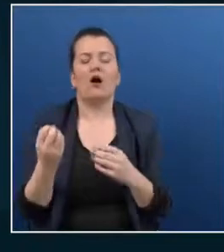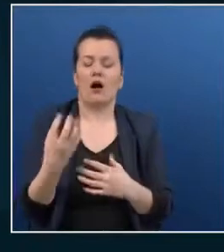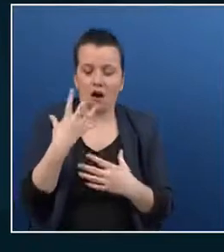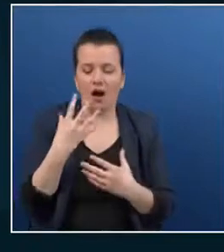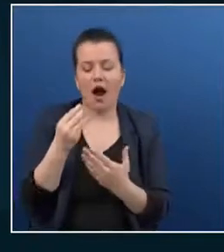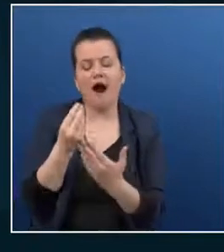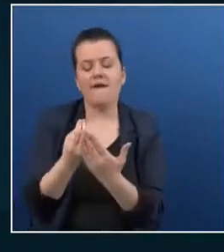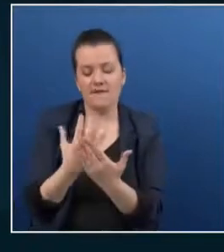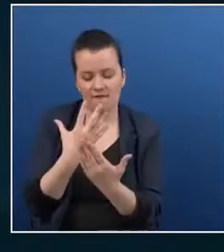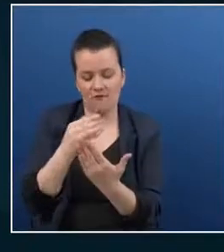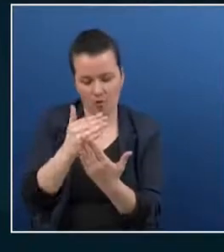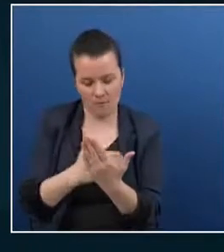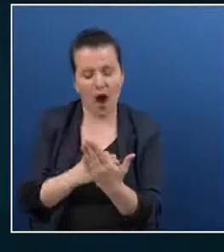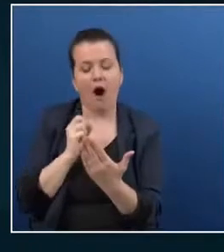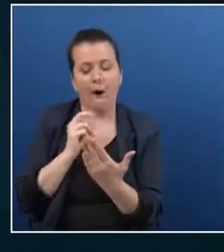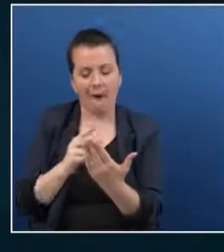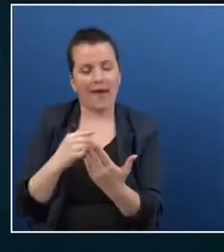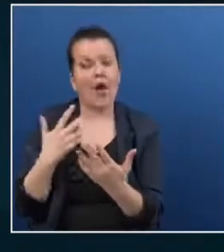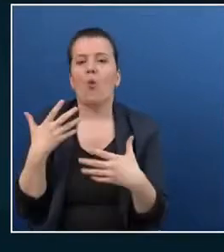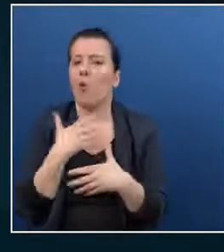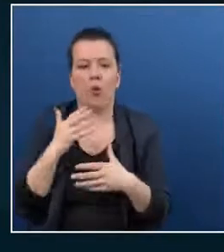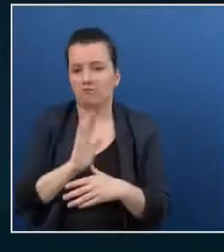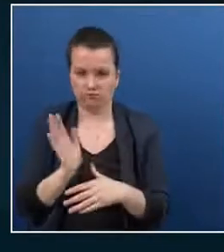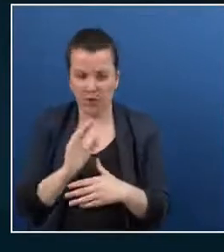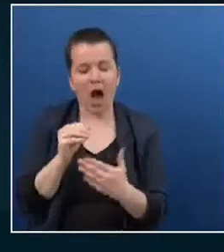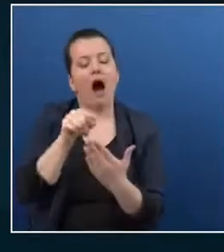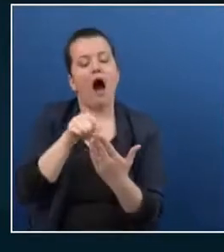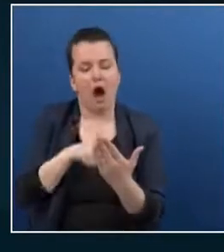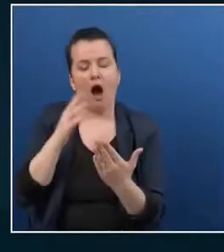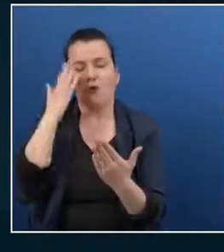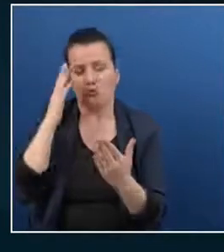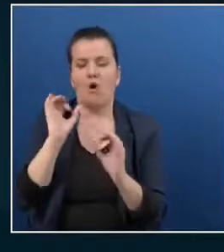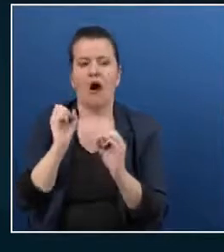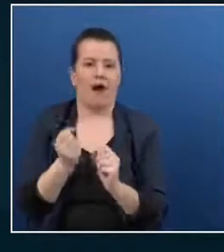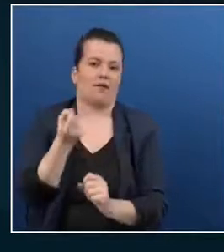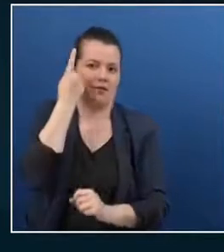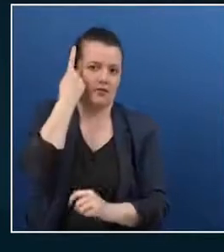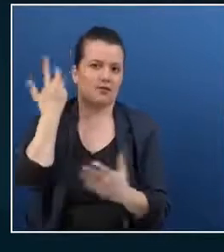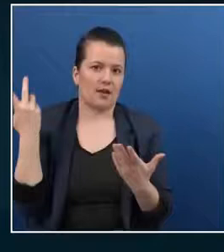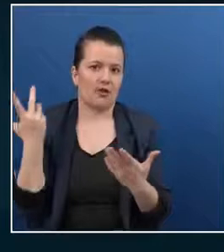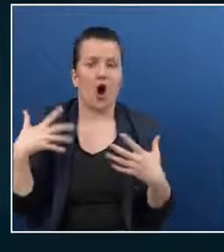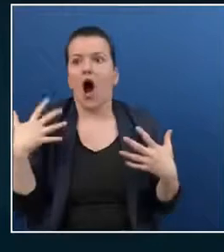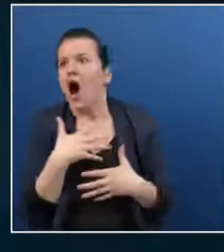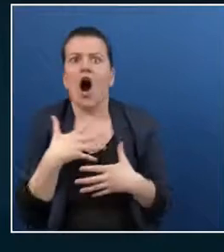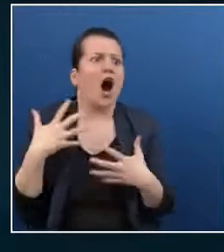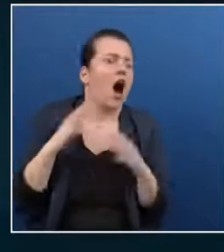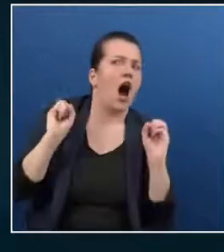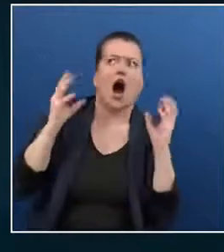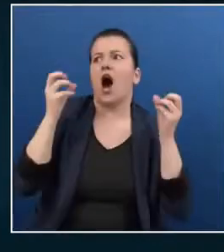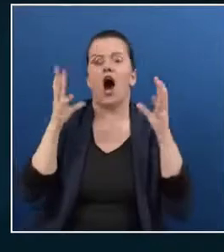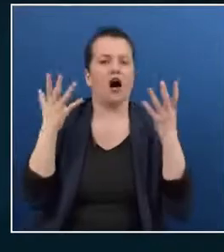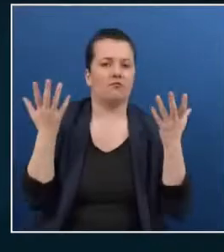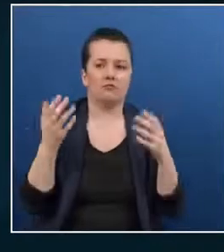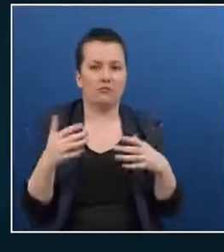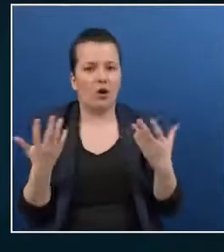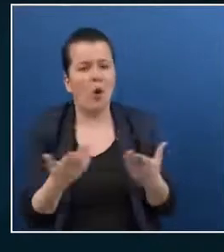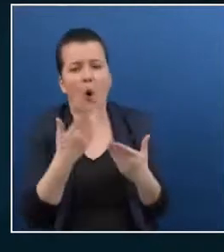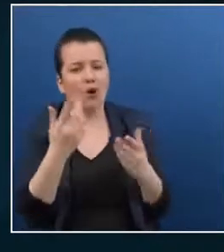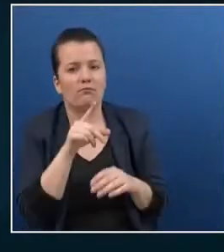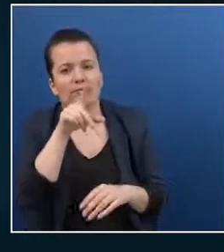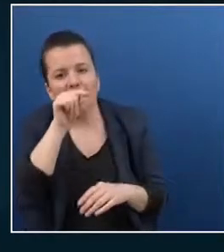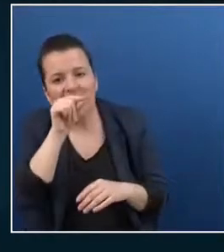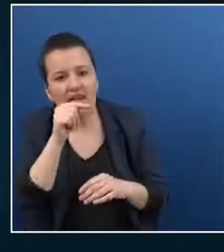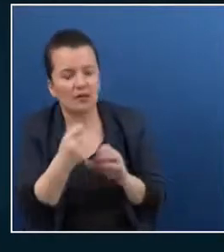immediate danger. And therefore, when the notifications came in, whether it's Twitter or something else, there would be much